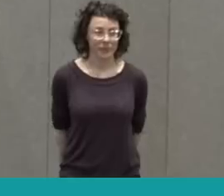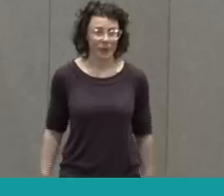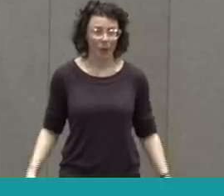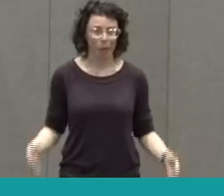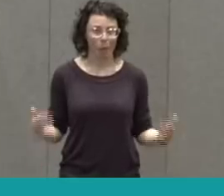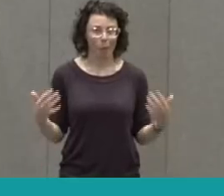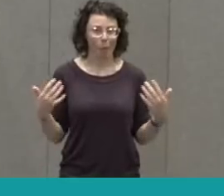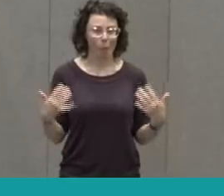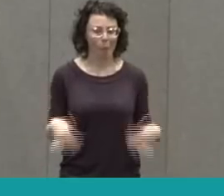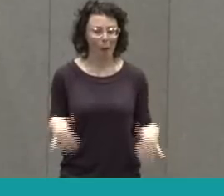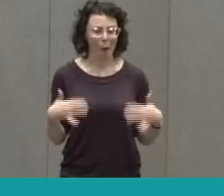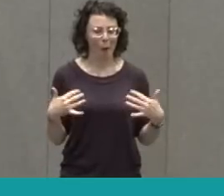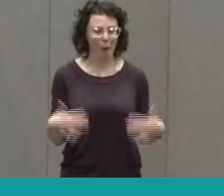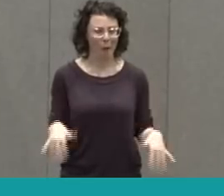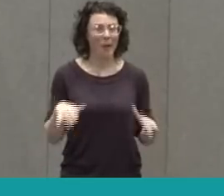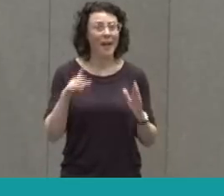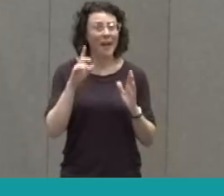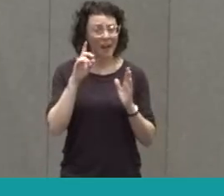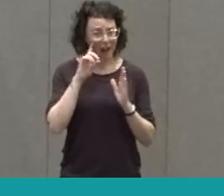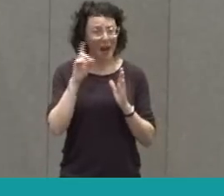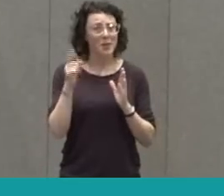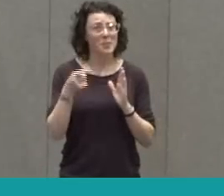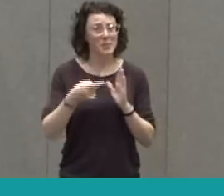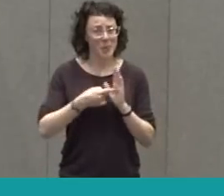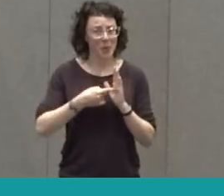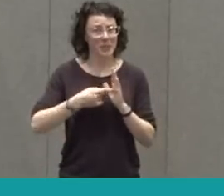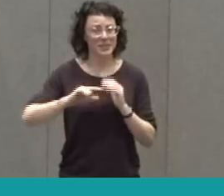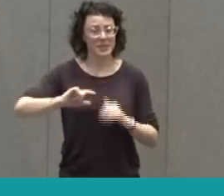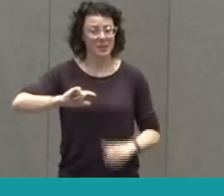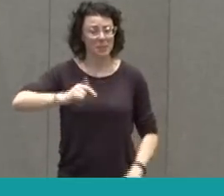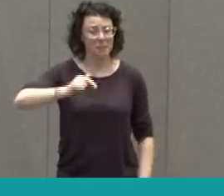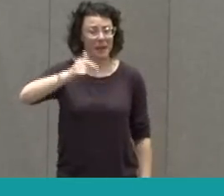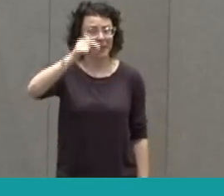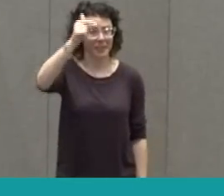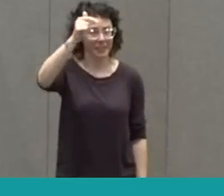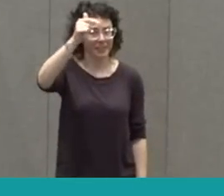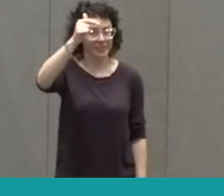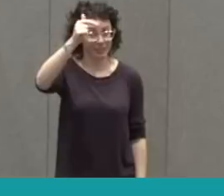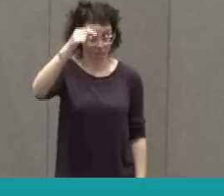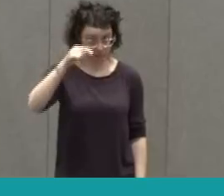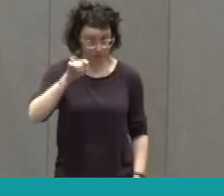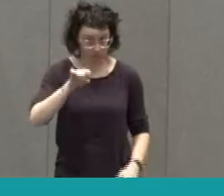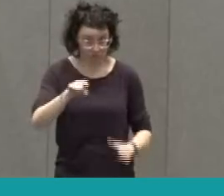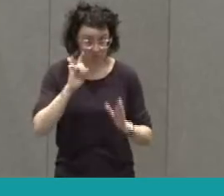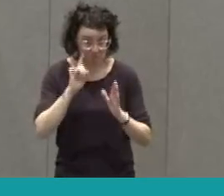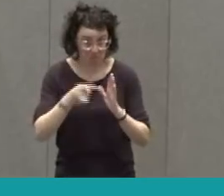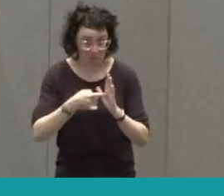Whoa, I'm noticing a pattern already. Have you noticed that pattern?